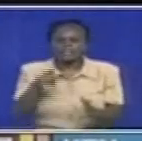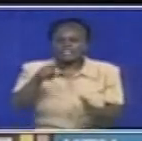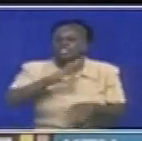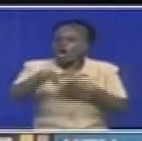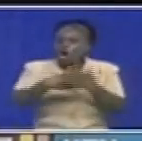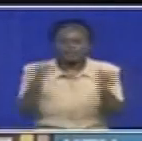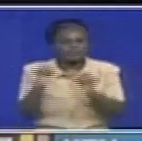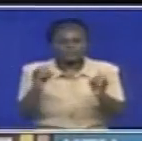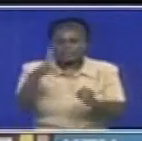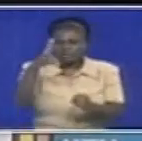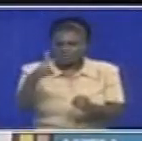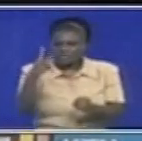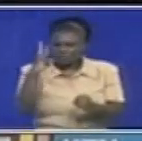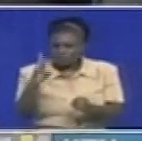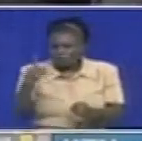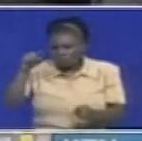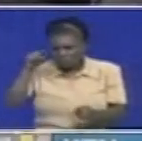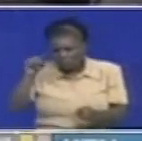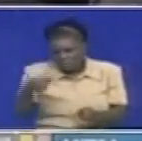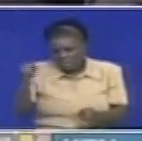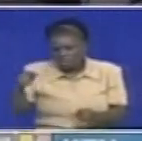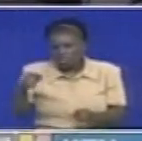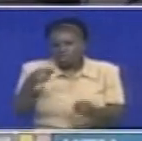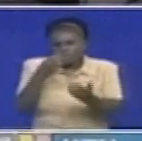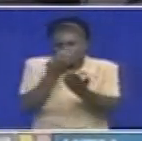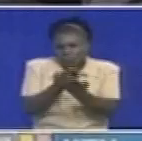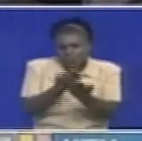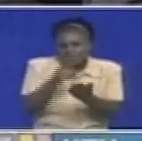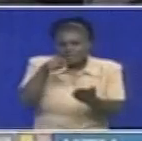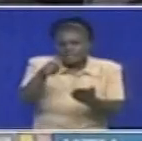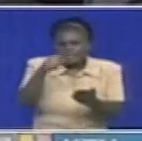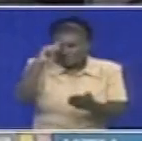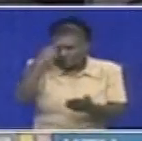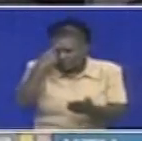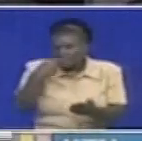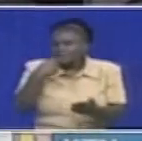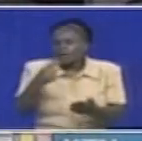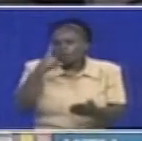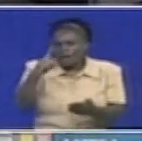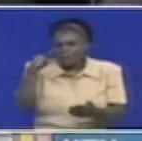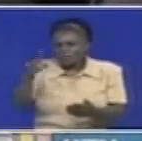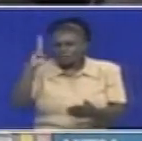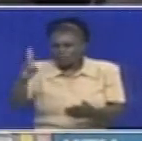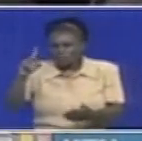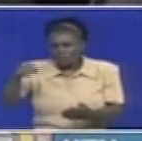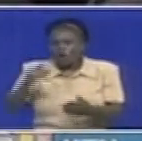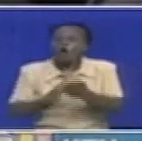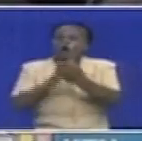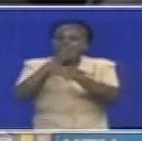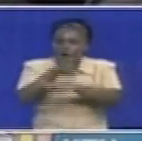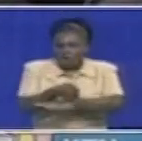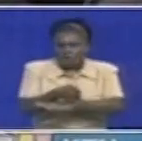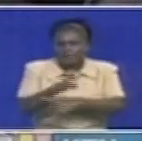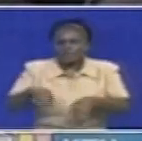all. In the 24.6 billion shilling tender, the Indian firm quoted 1.4 billion shillings more than it had